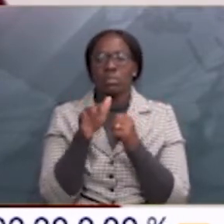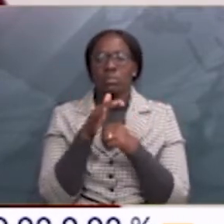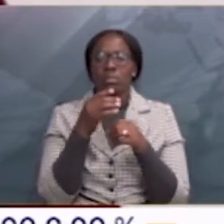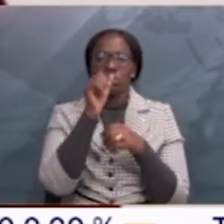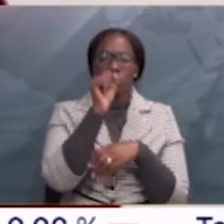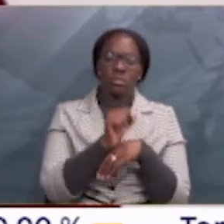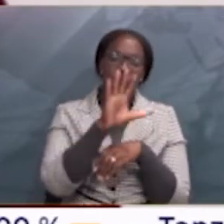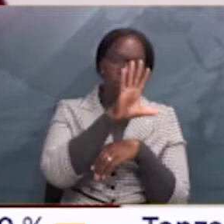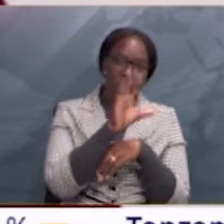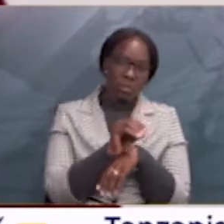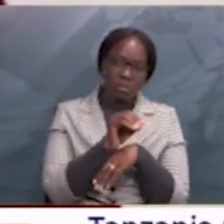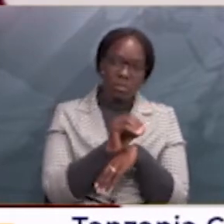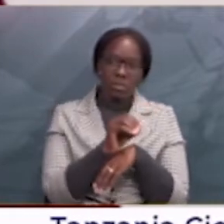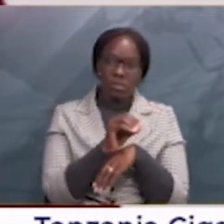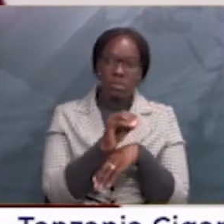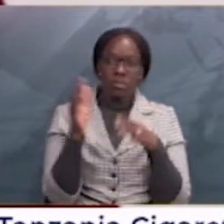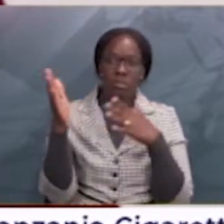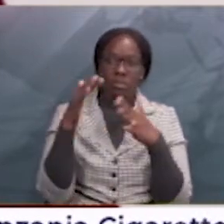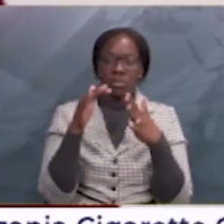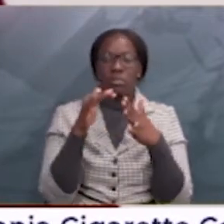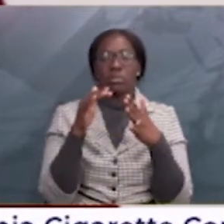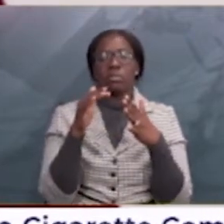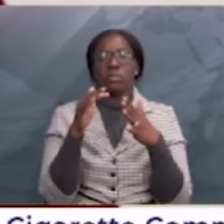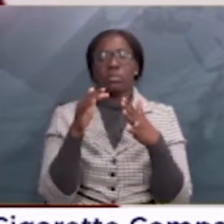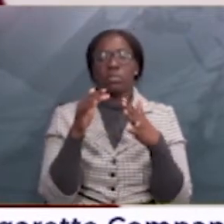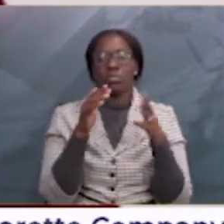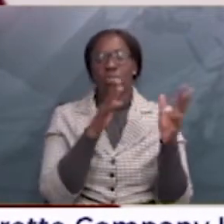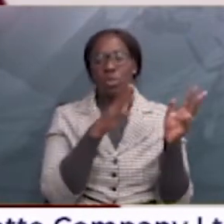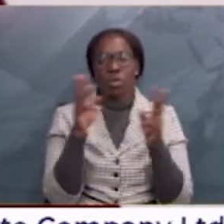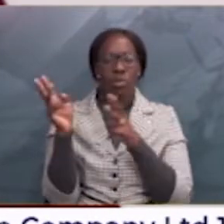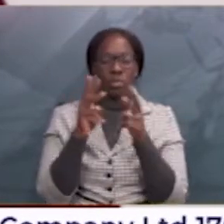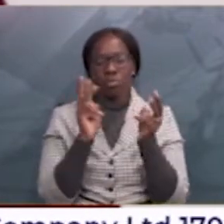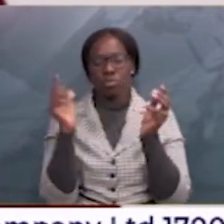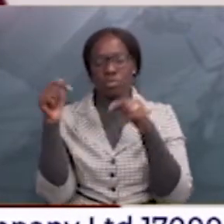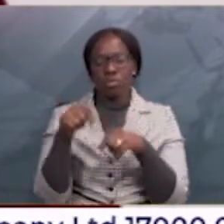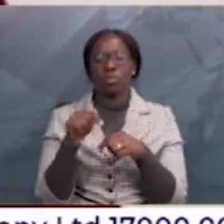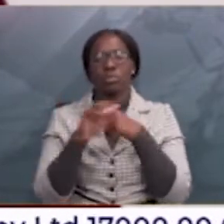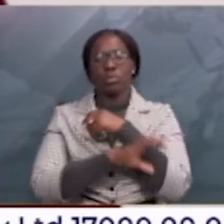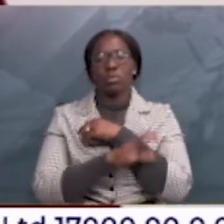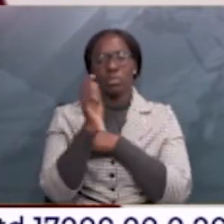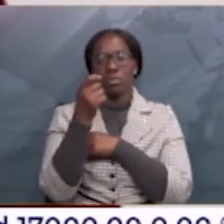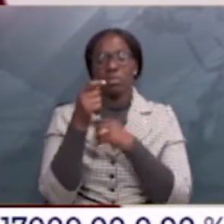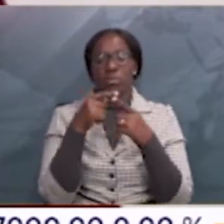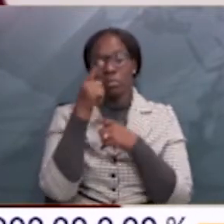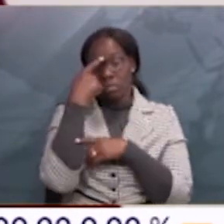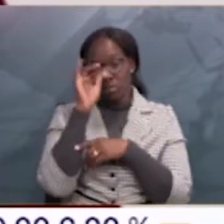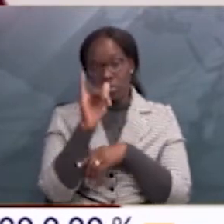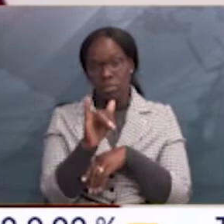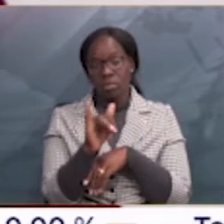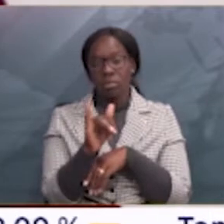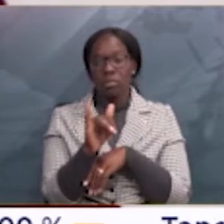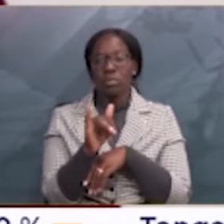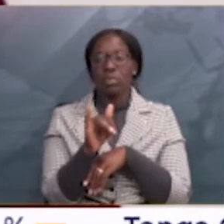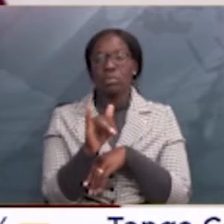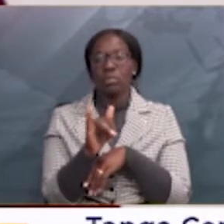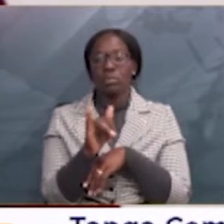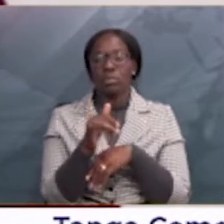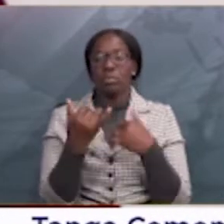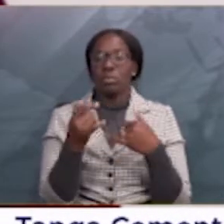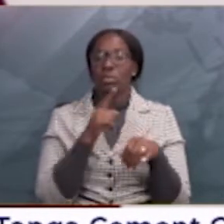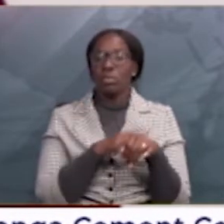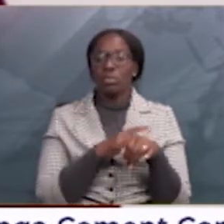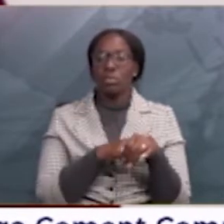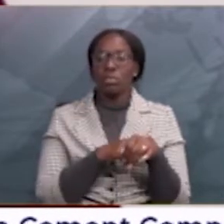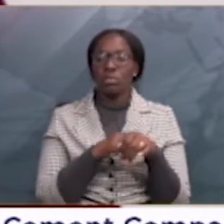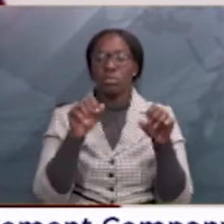southern Africa that is being blown into the country. And because of that, at the moment,